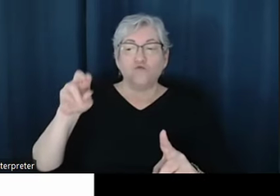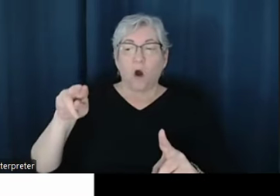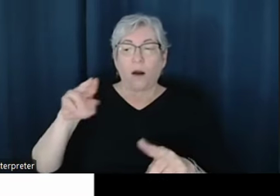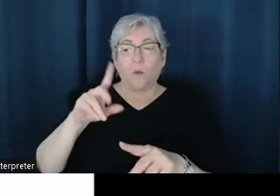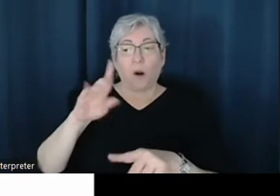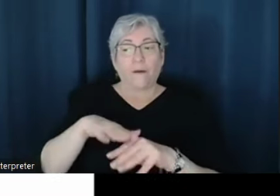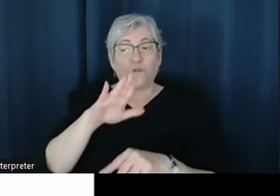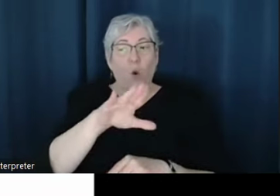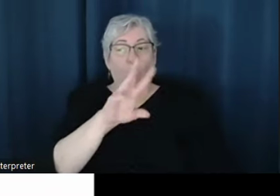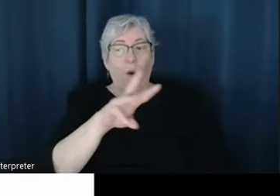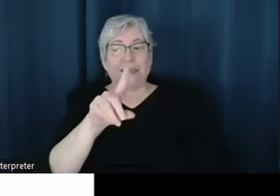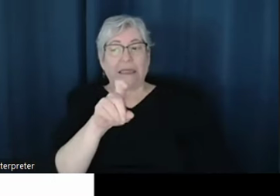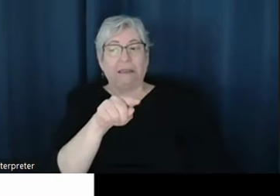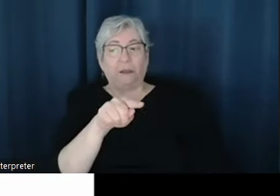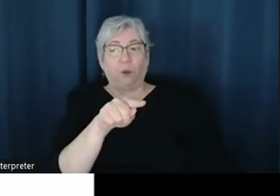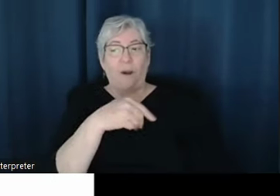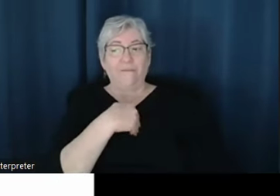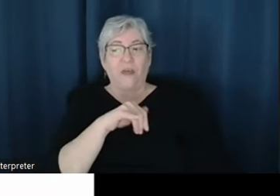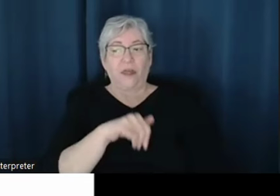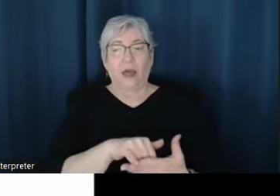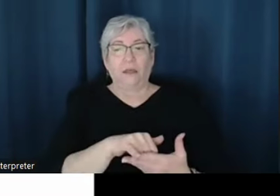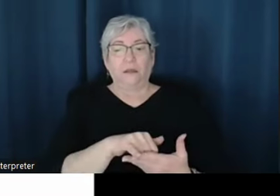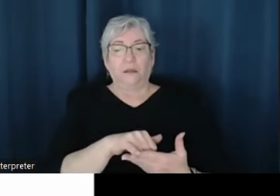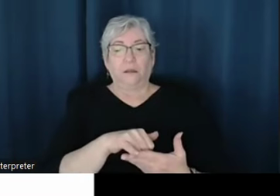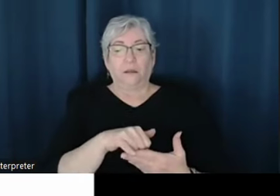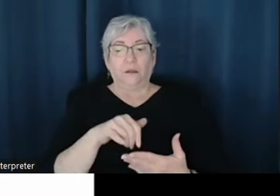your sites, the VR toolkit?